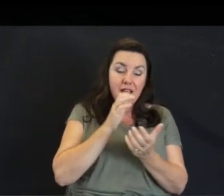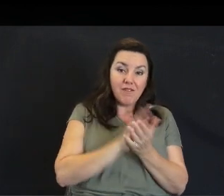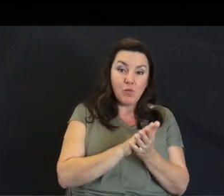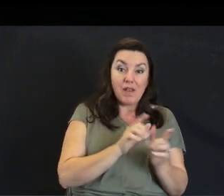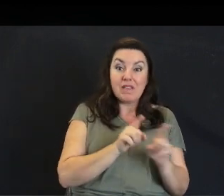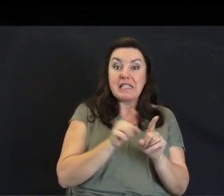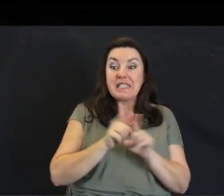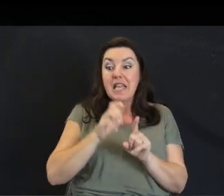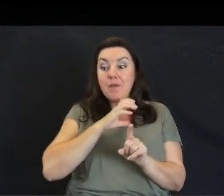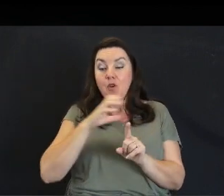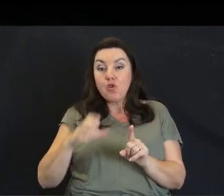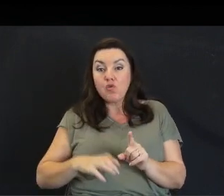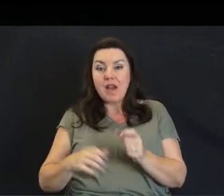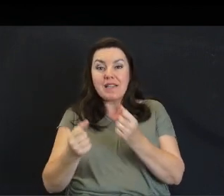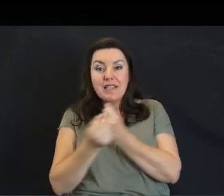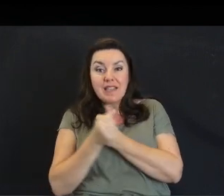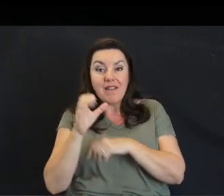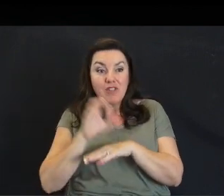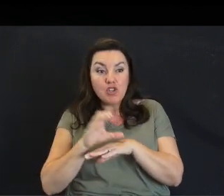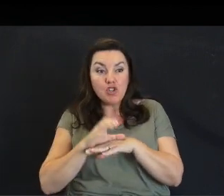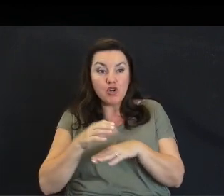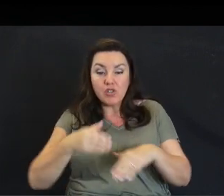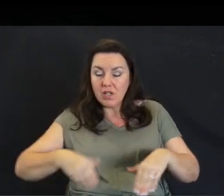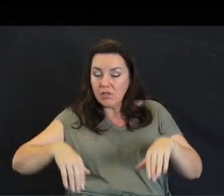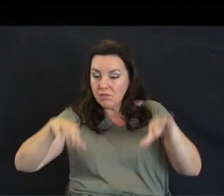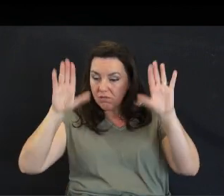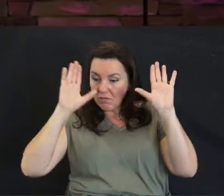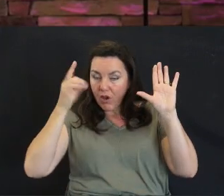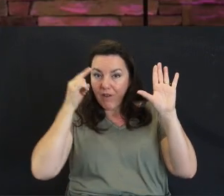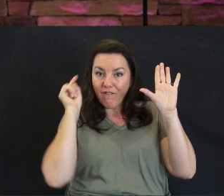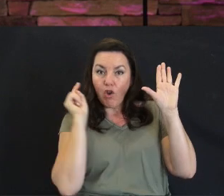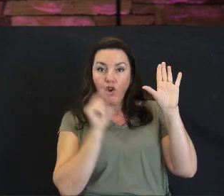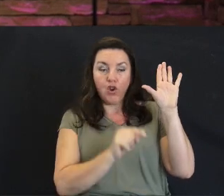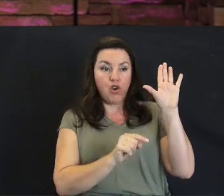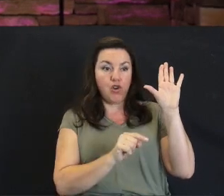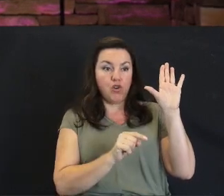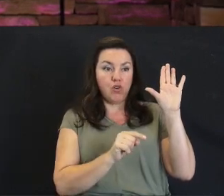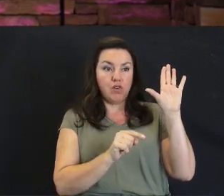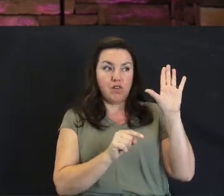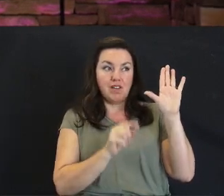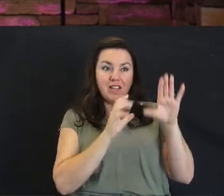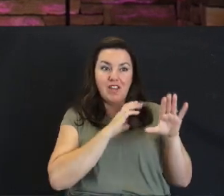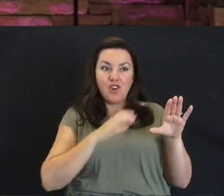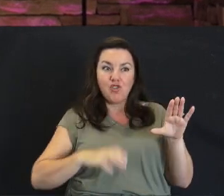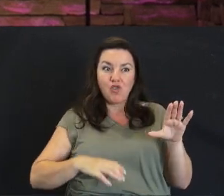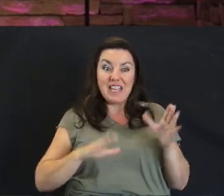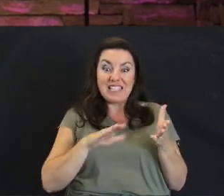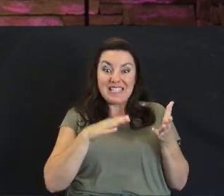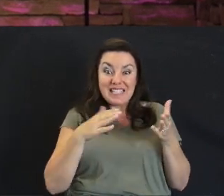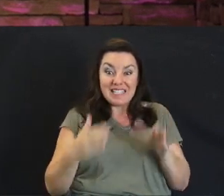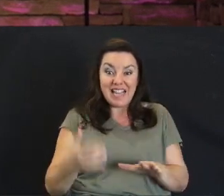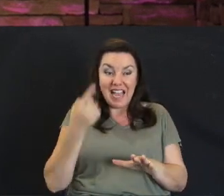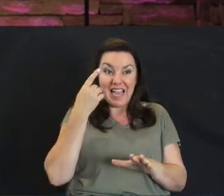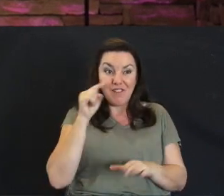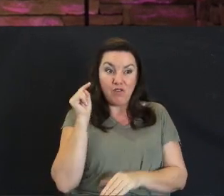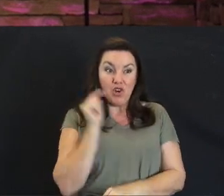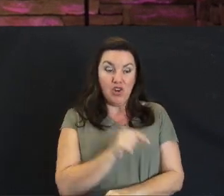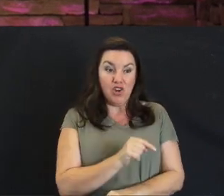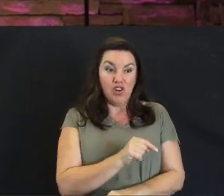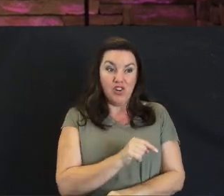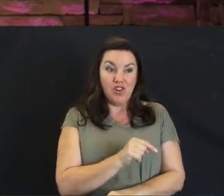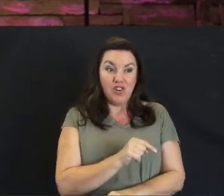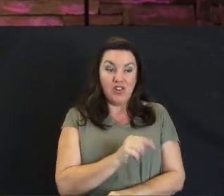loved the church And gave himself up for her To what extent Did Christ love the church He died for her Listen